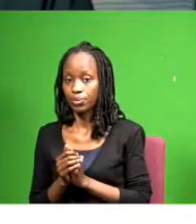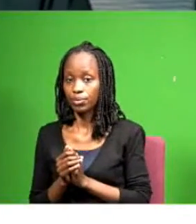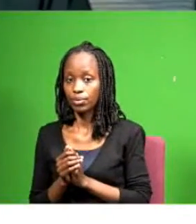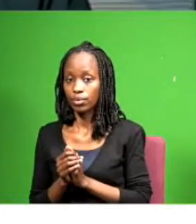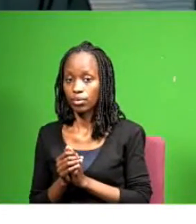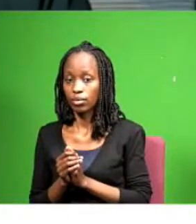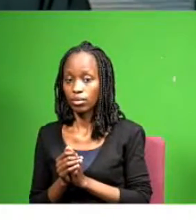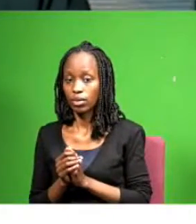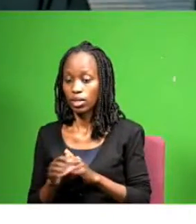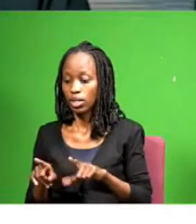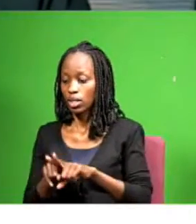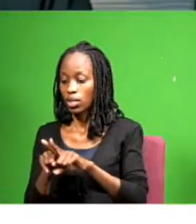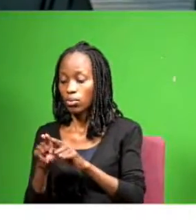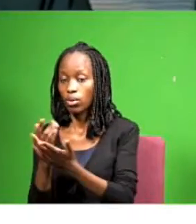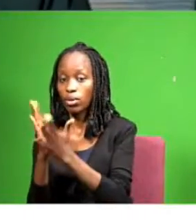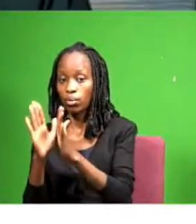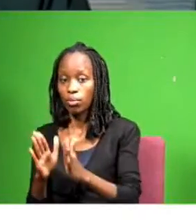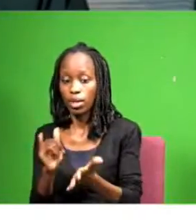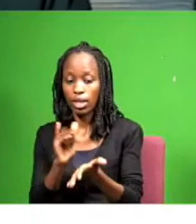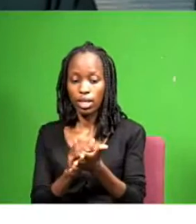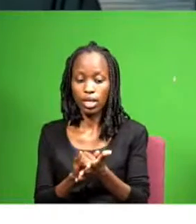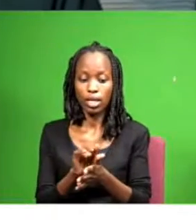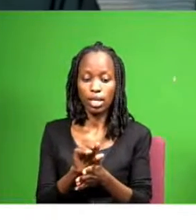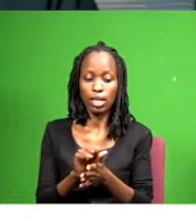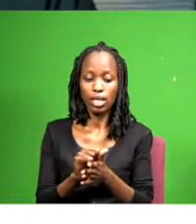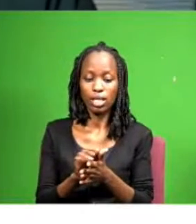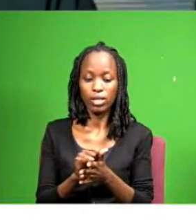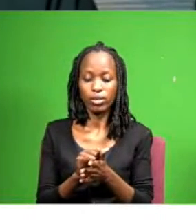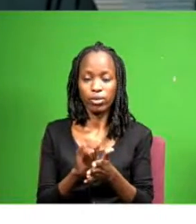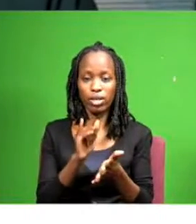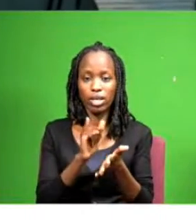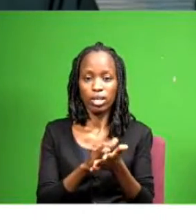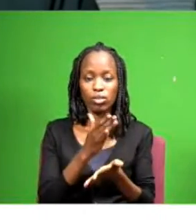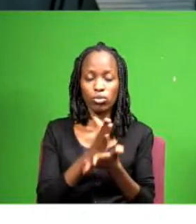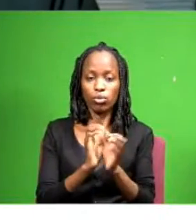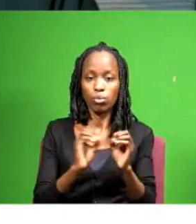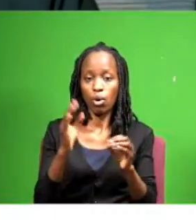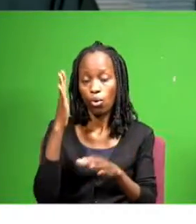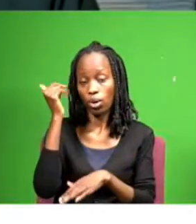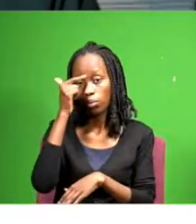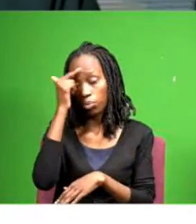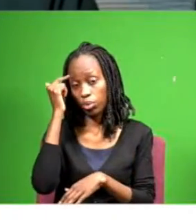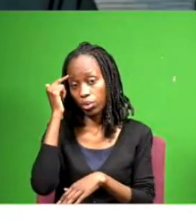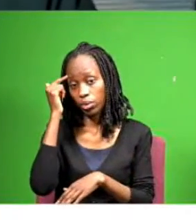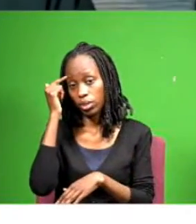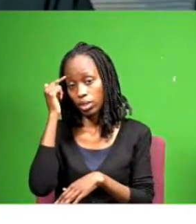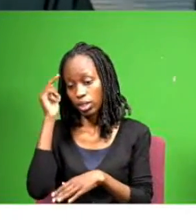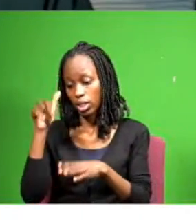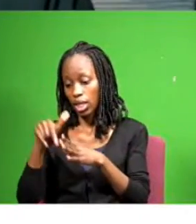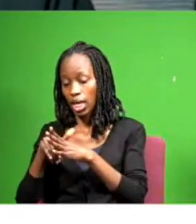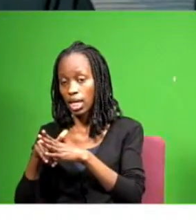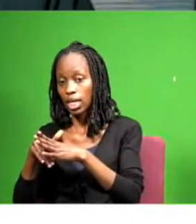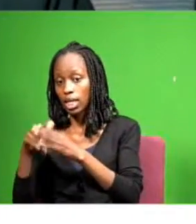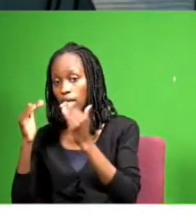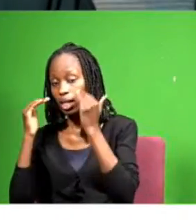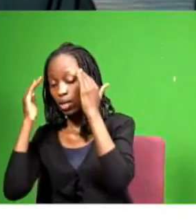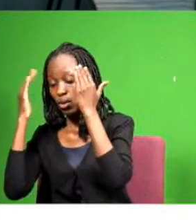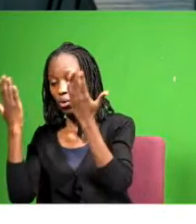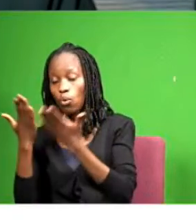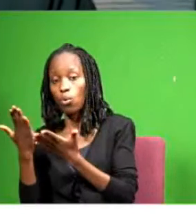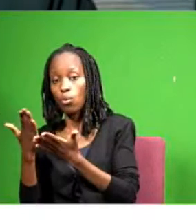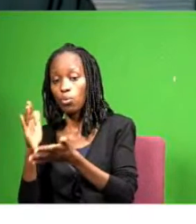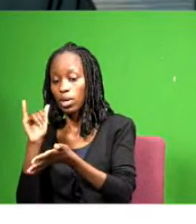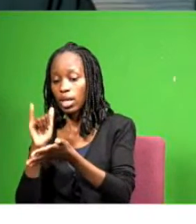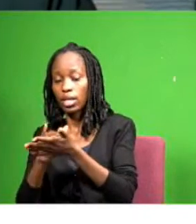taken by the appellants, that these do not exist. Reason being that in jurisdictions where these are found to